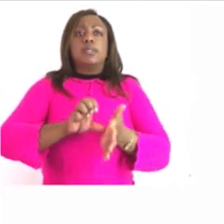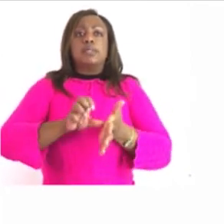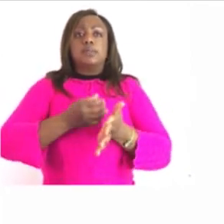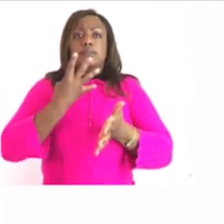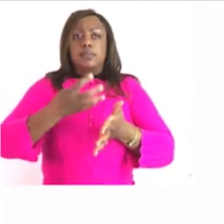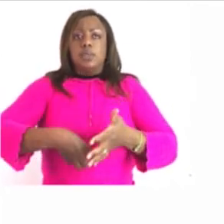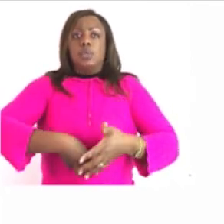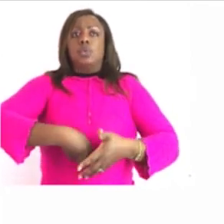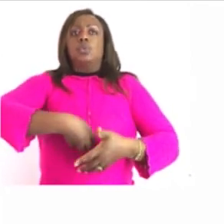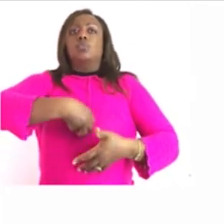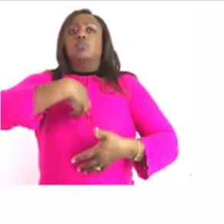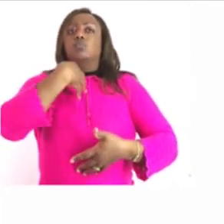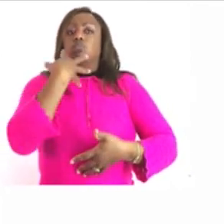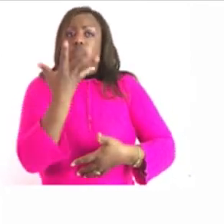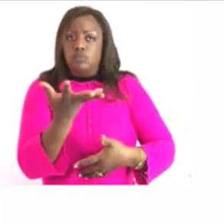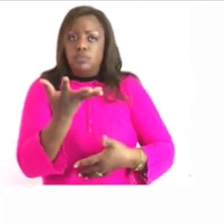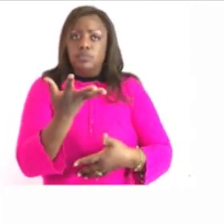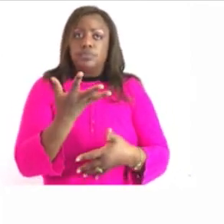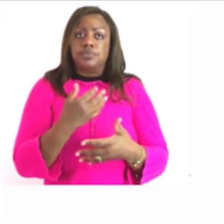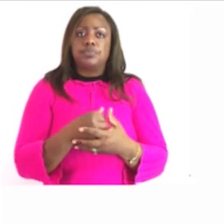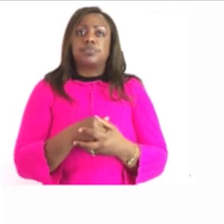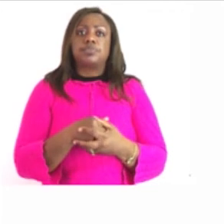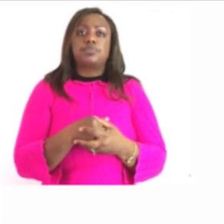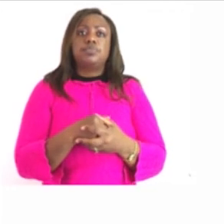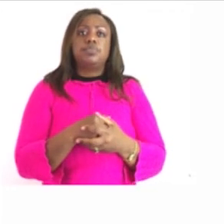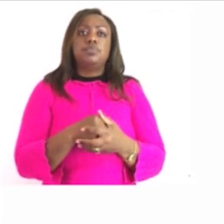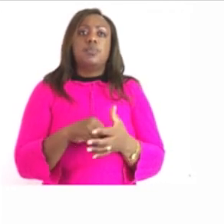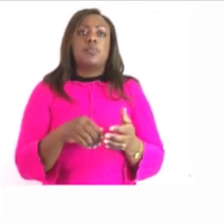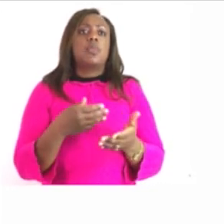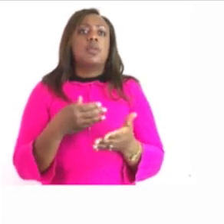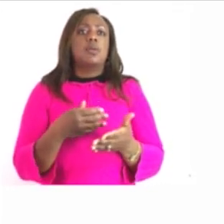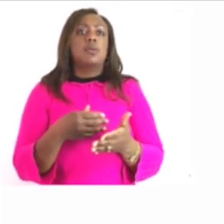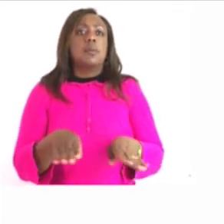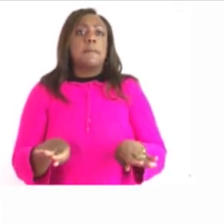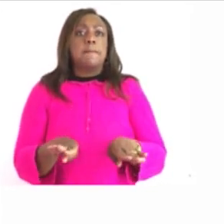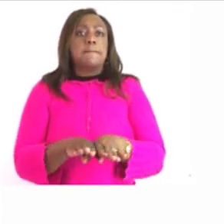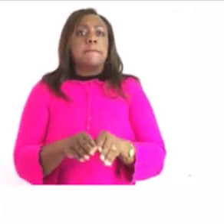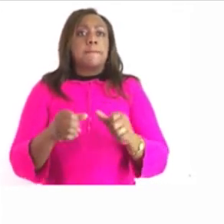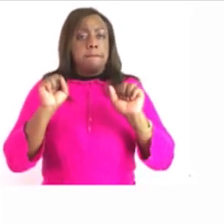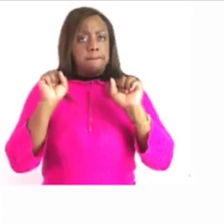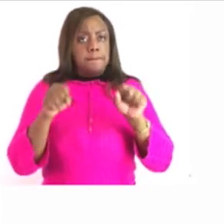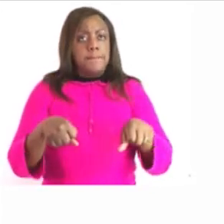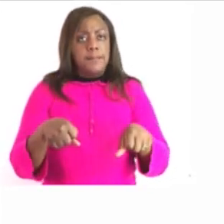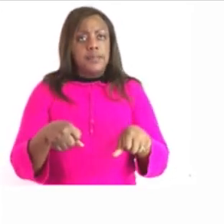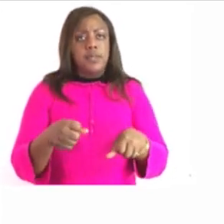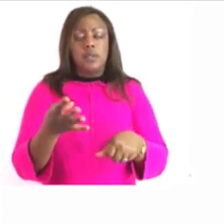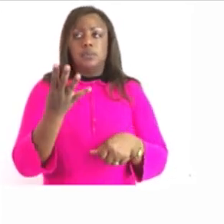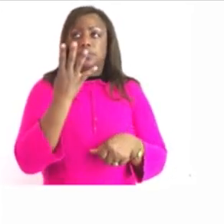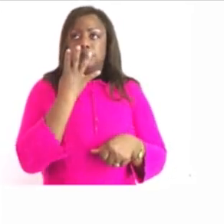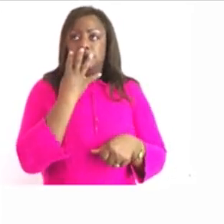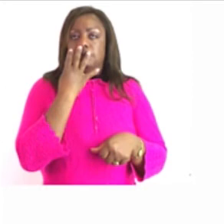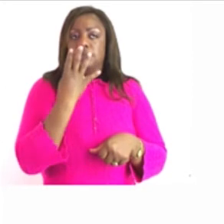our lungs to go out. So which makes it possible for us either to breathe in or to